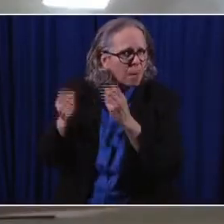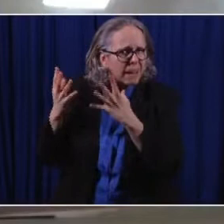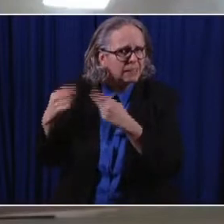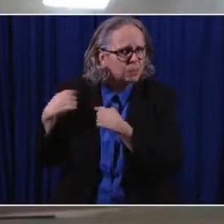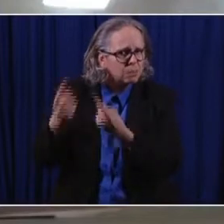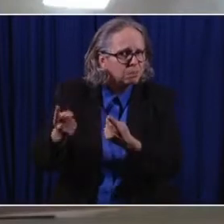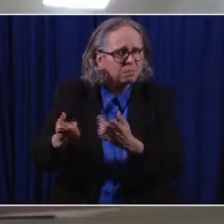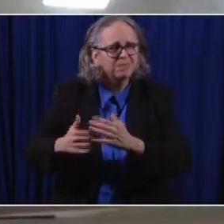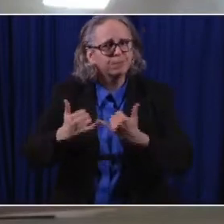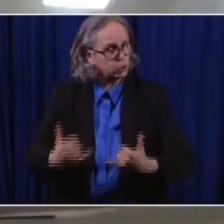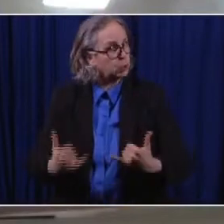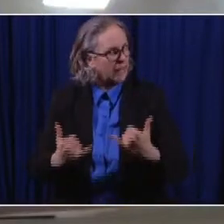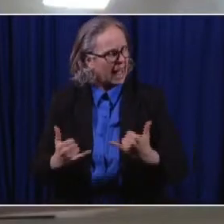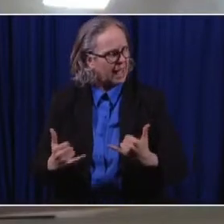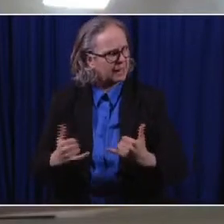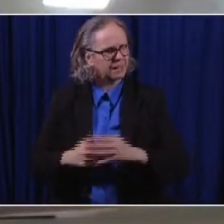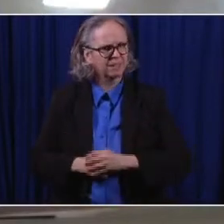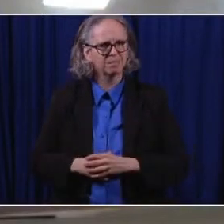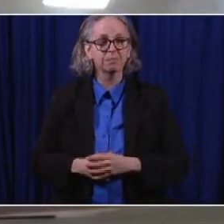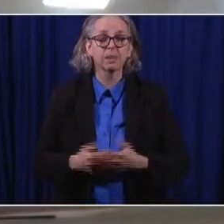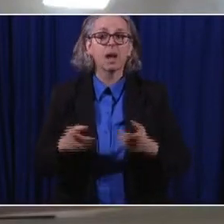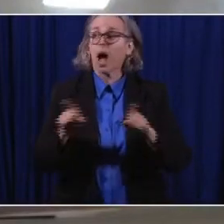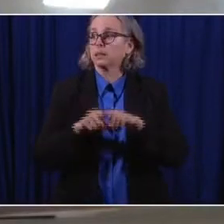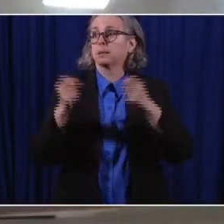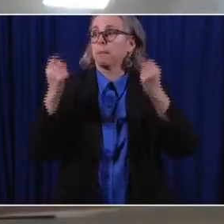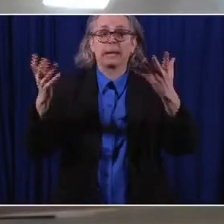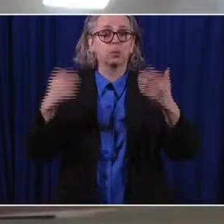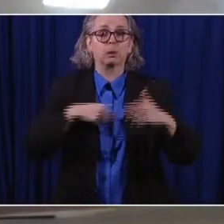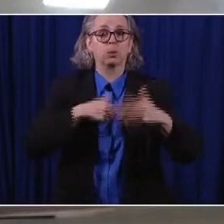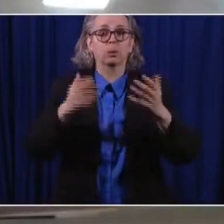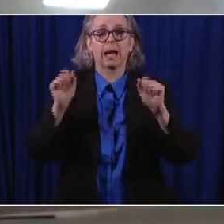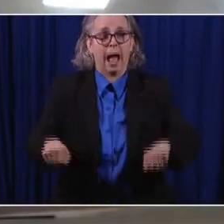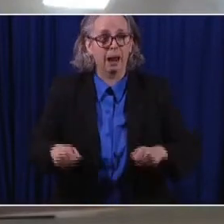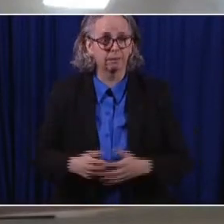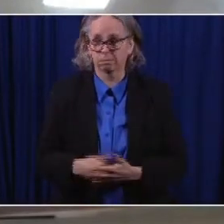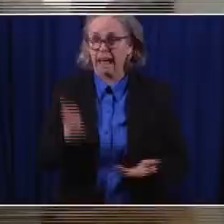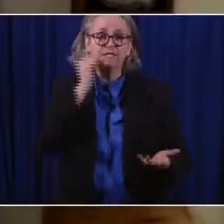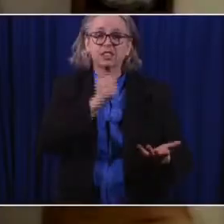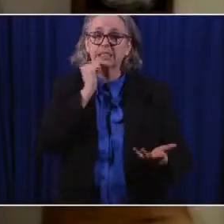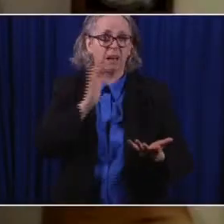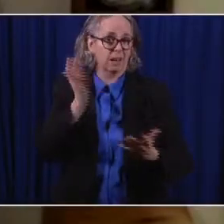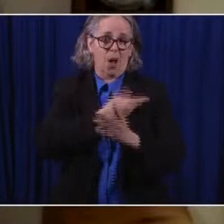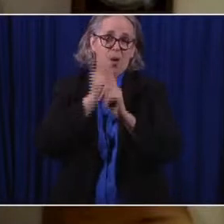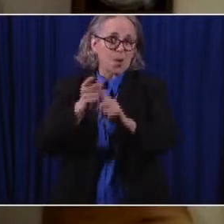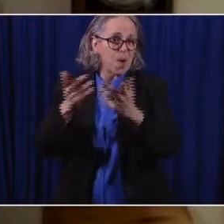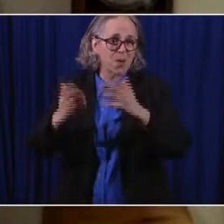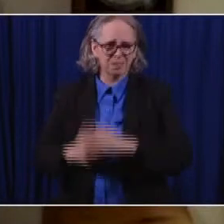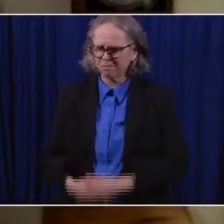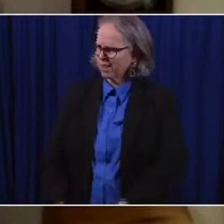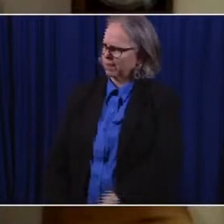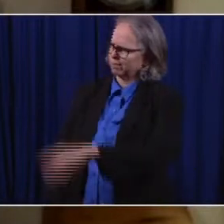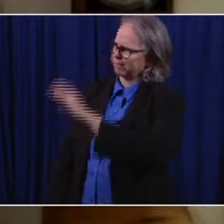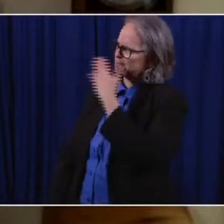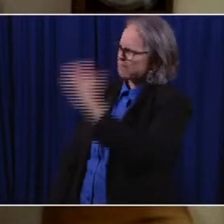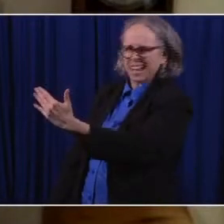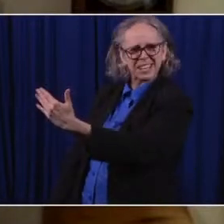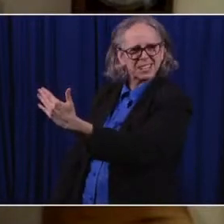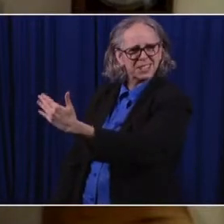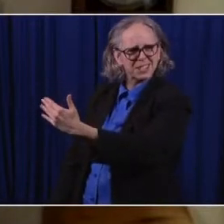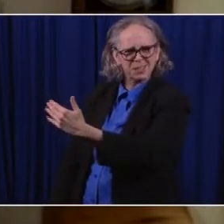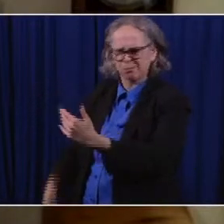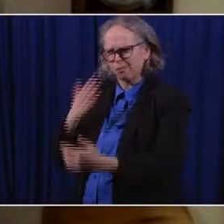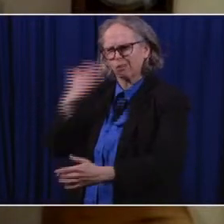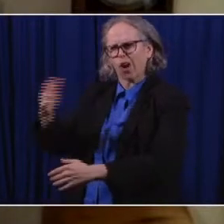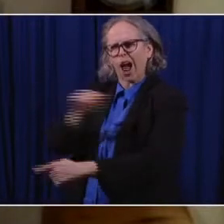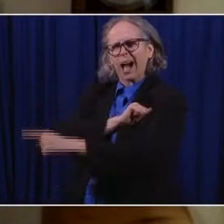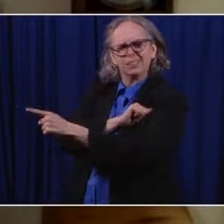figured out. I just know we're going to do as many as we safely can every day that we can. Well, I like that. I like that attitude a lot. And I'm